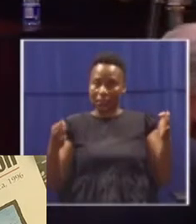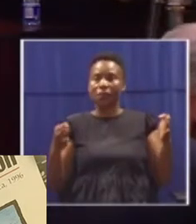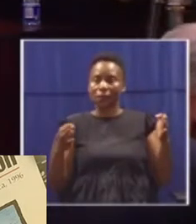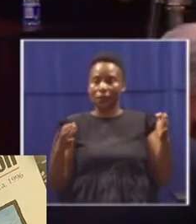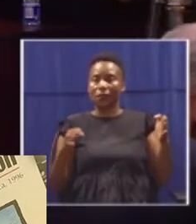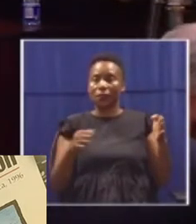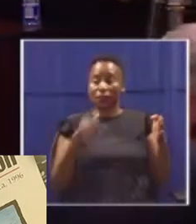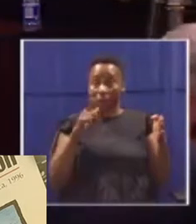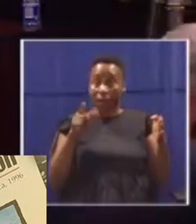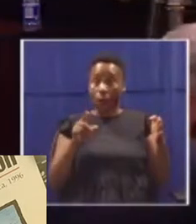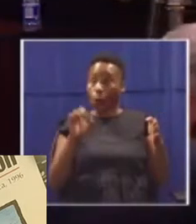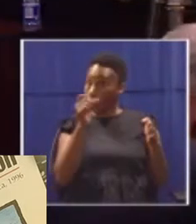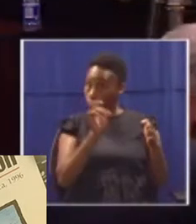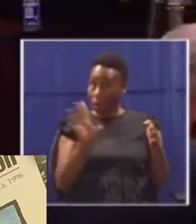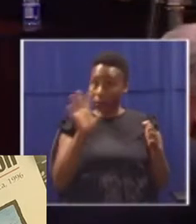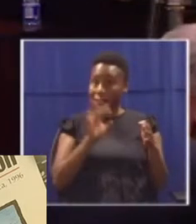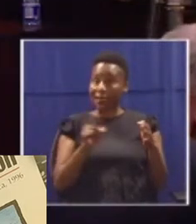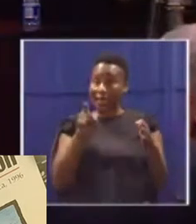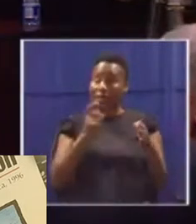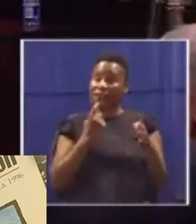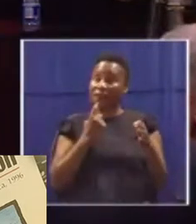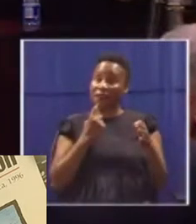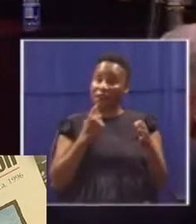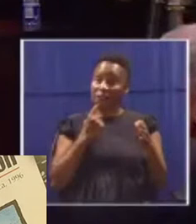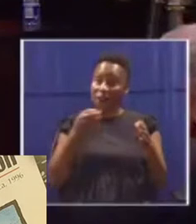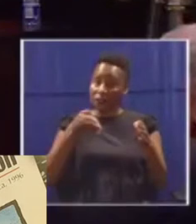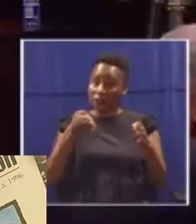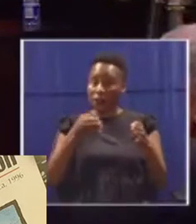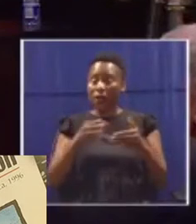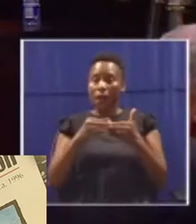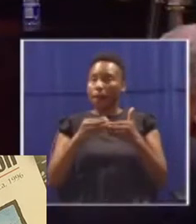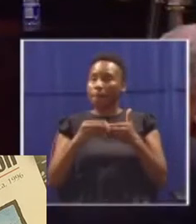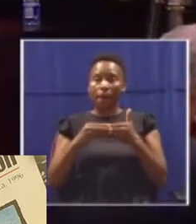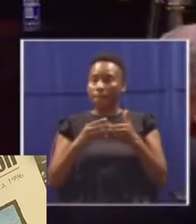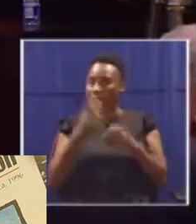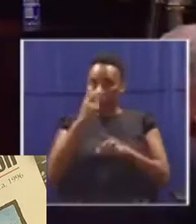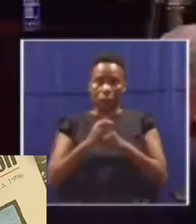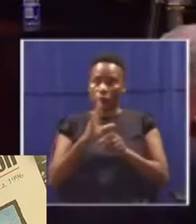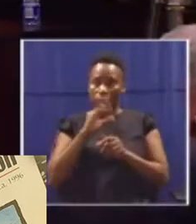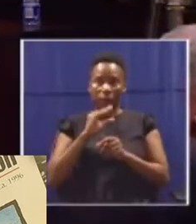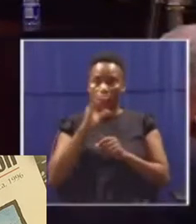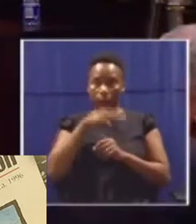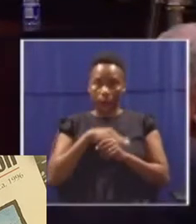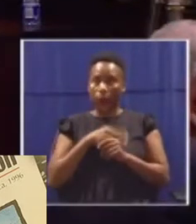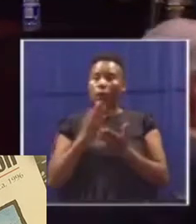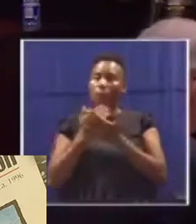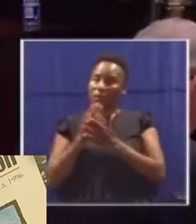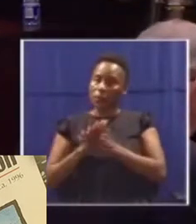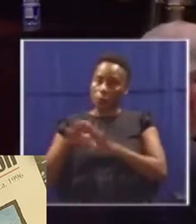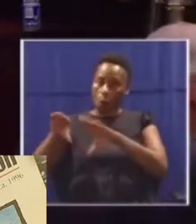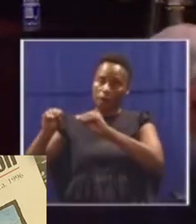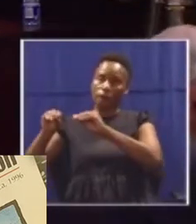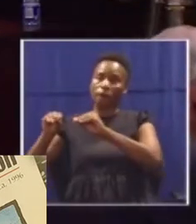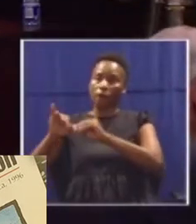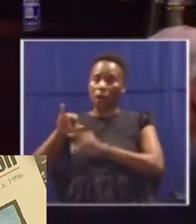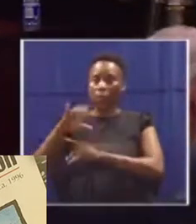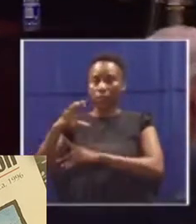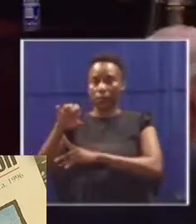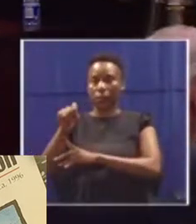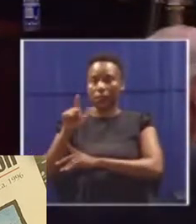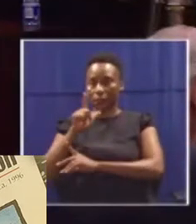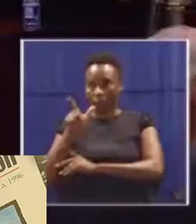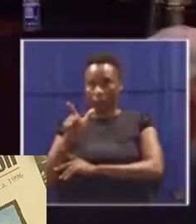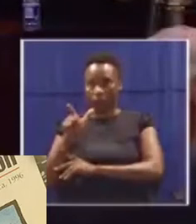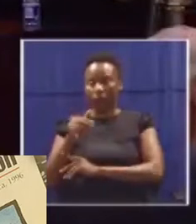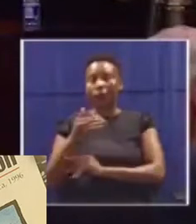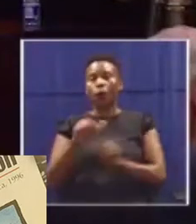as the microphone goes on and the member inadvertently switches it on, just switch it off, please. Please continue, Honorable Member,